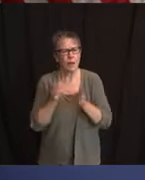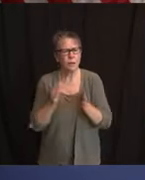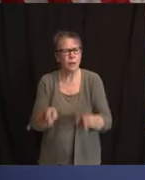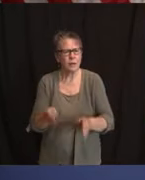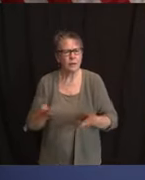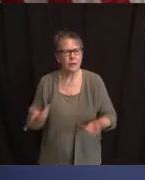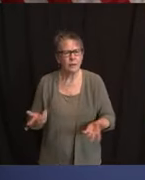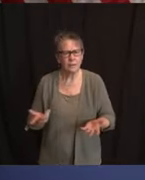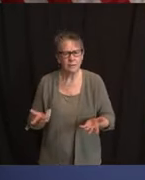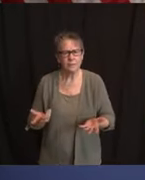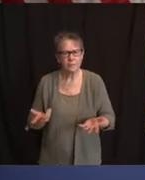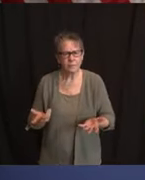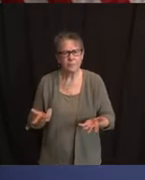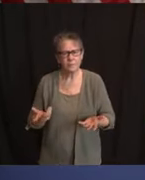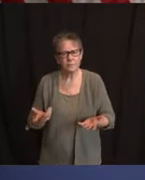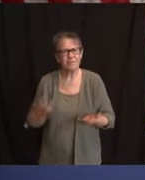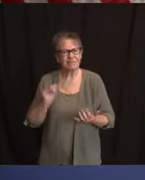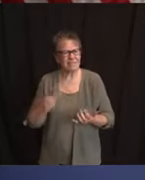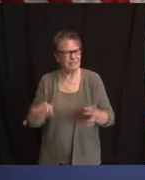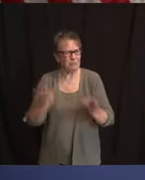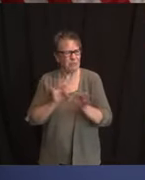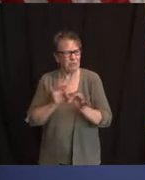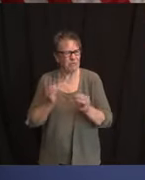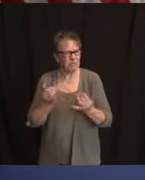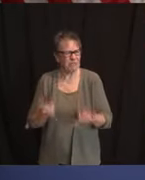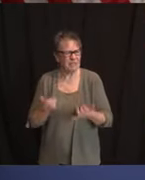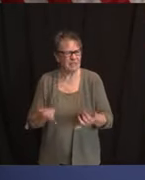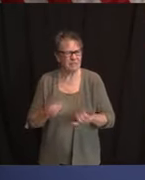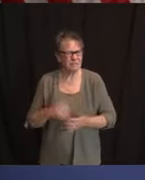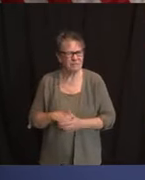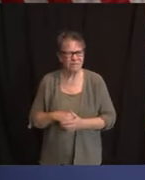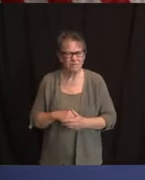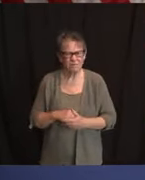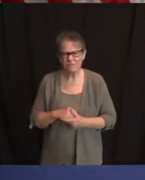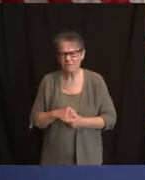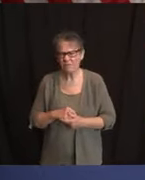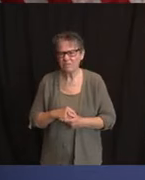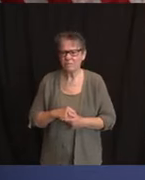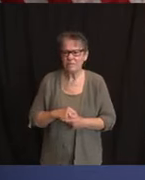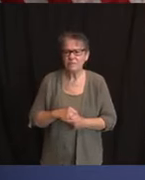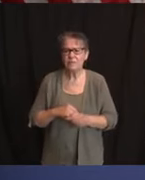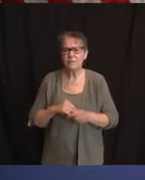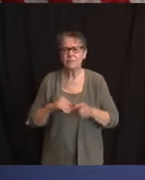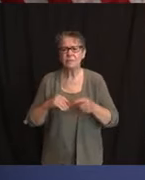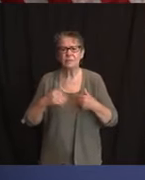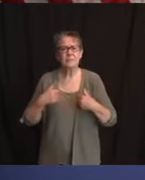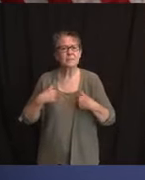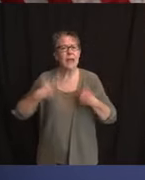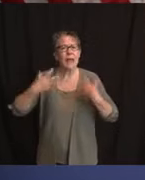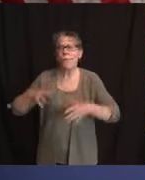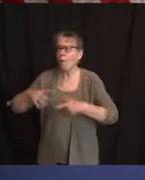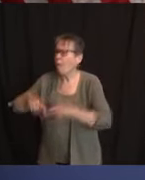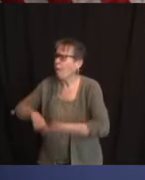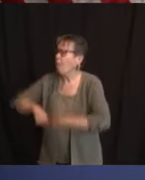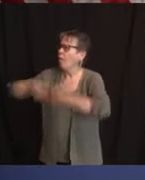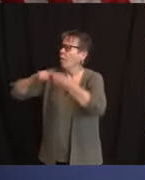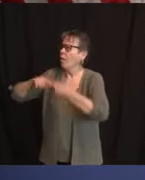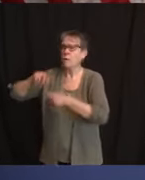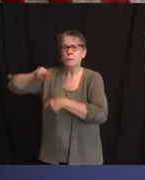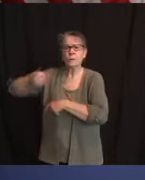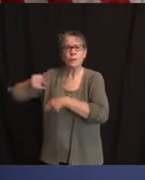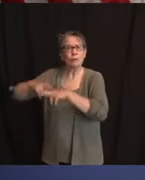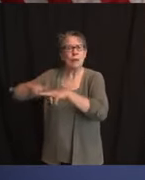very important, but we're not going to hold up progress of NJ Transit as a result. I would hope we can get back and get some folks nominated sooner than